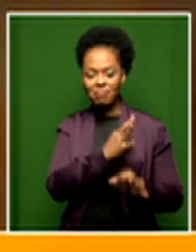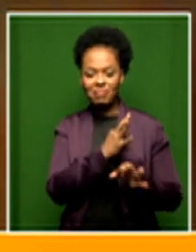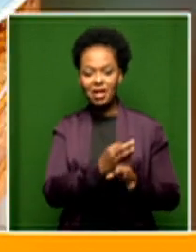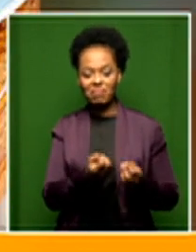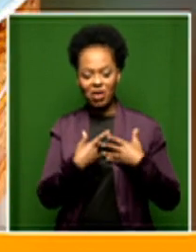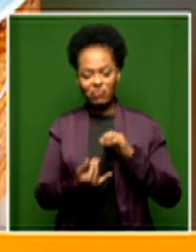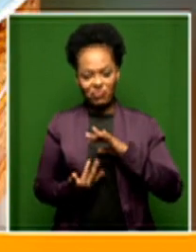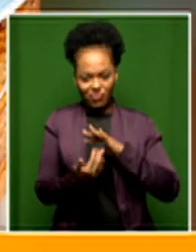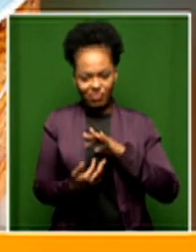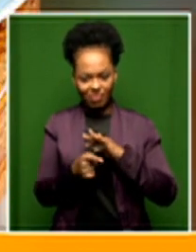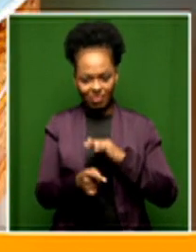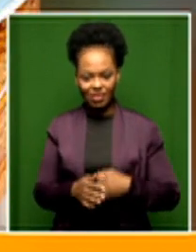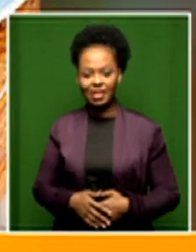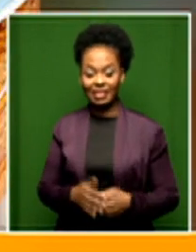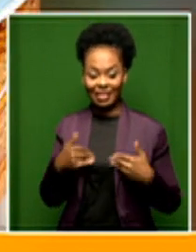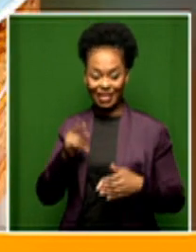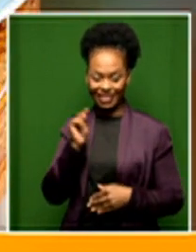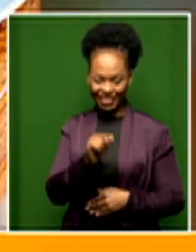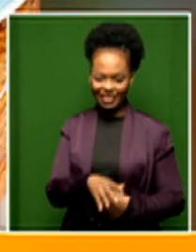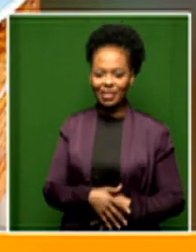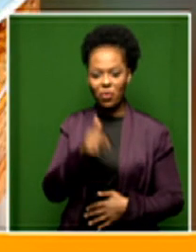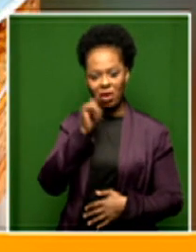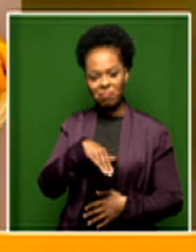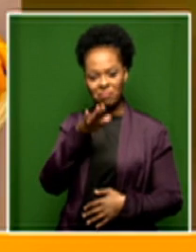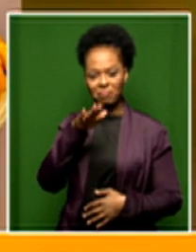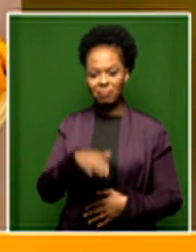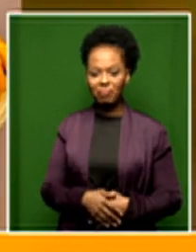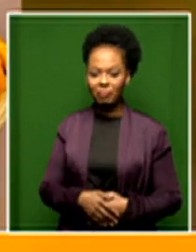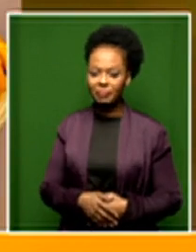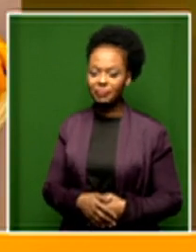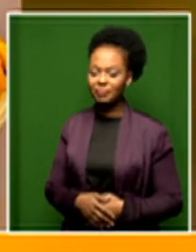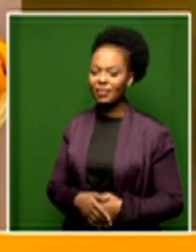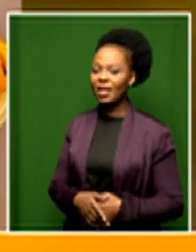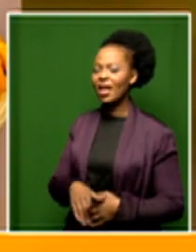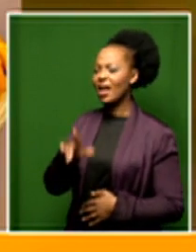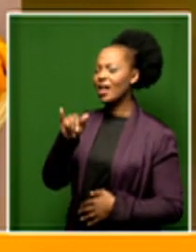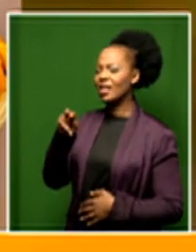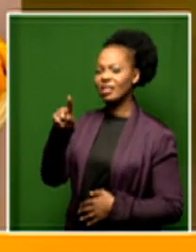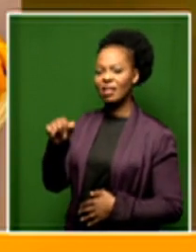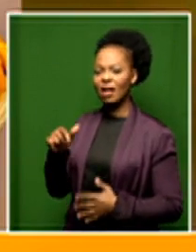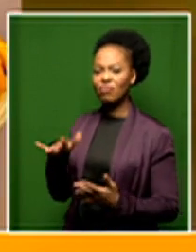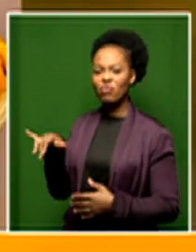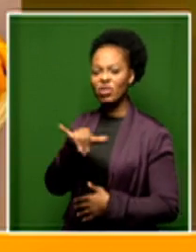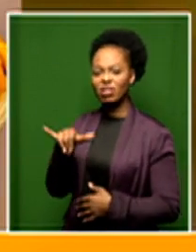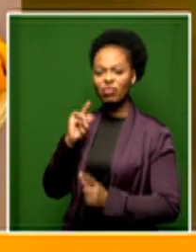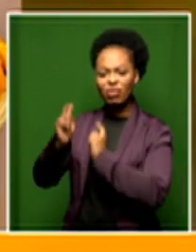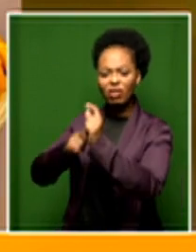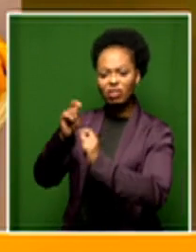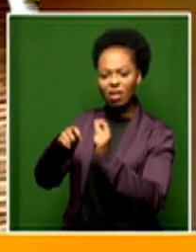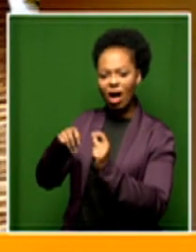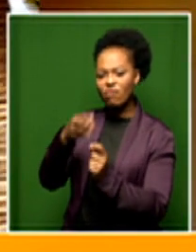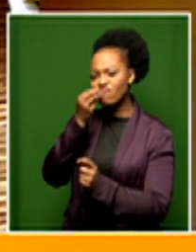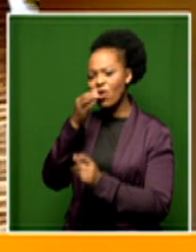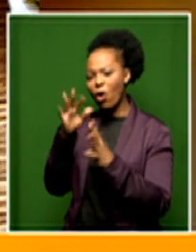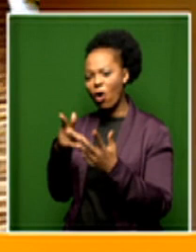my background actually started from there. Okay. So, Linda, which do you lean more towards, traditional cuisines or